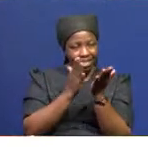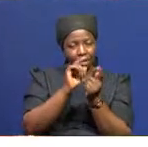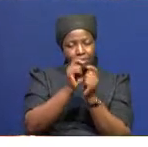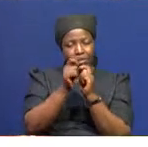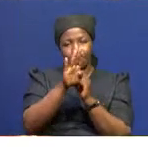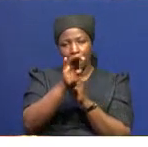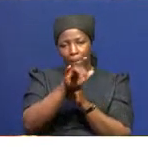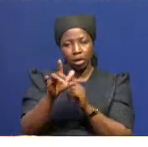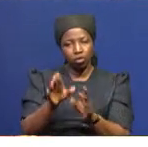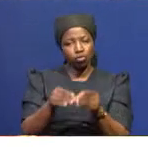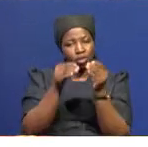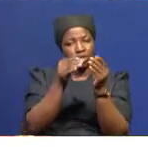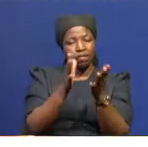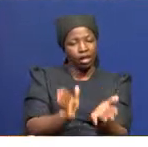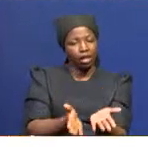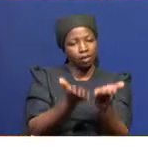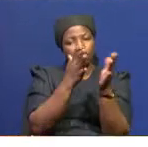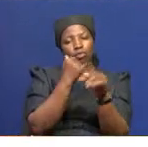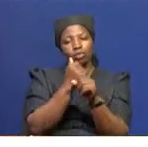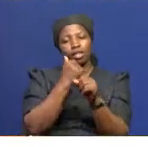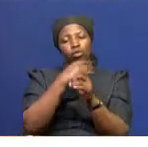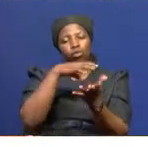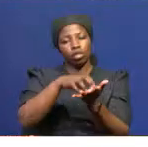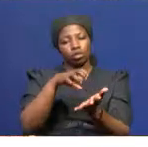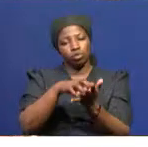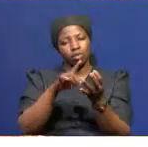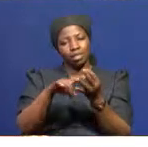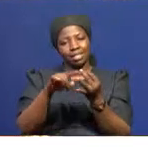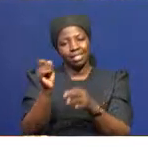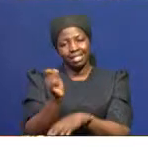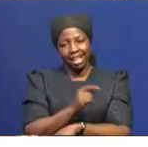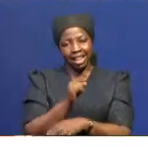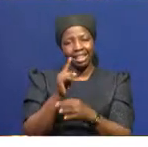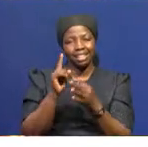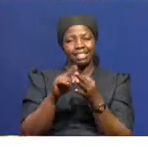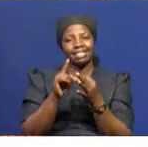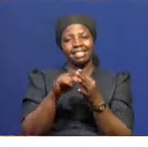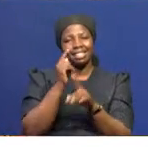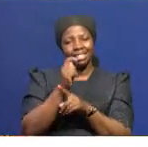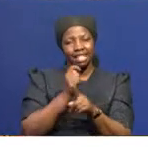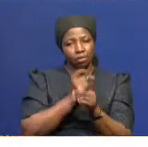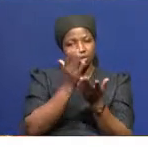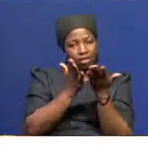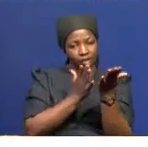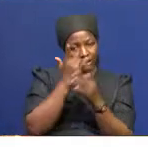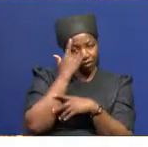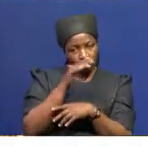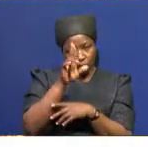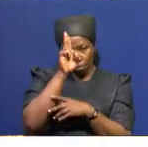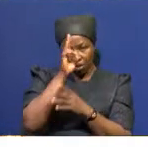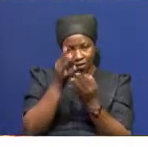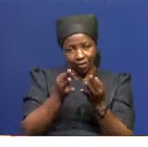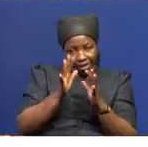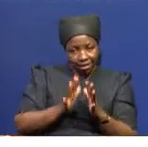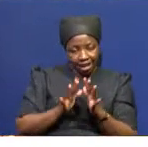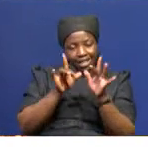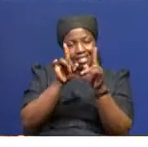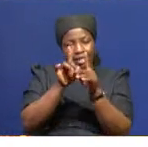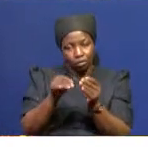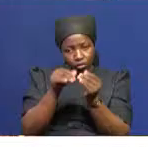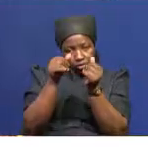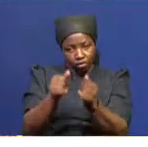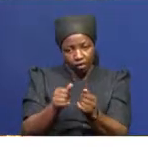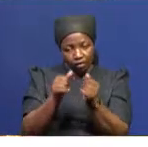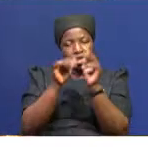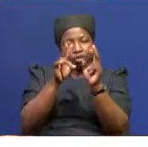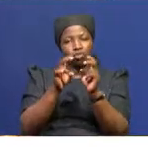for improved working conditions, salaries, terms of service of the police officers. Further, to address issues